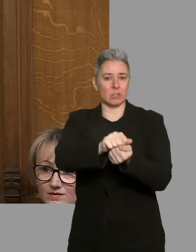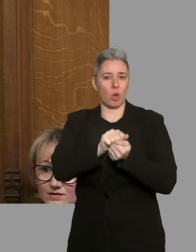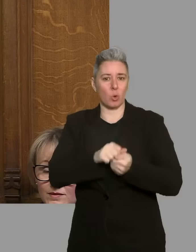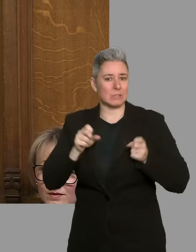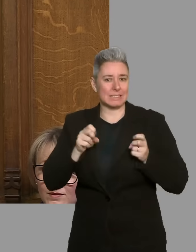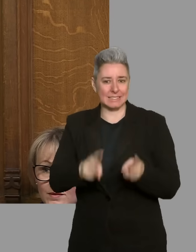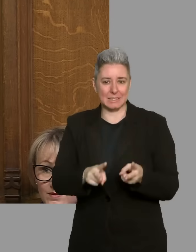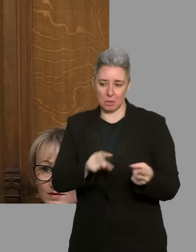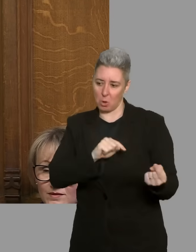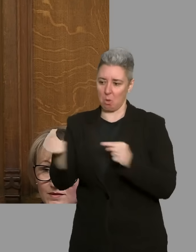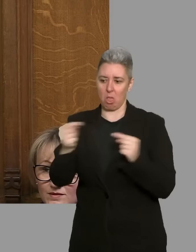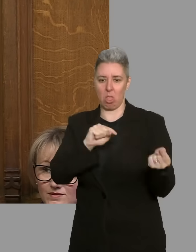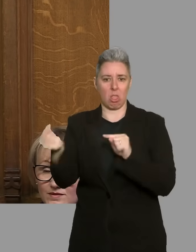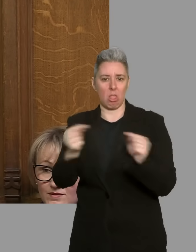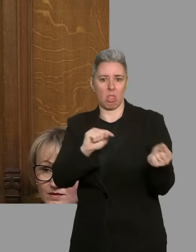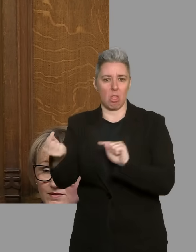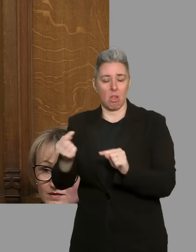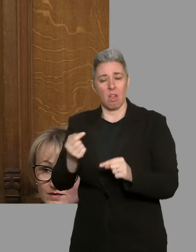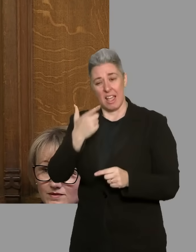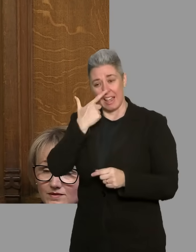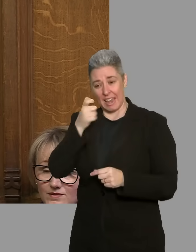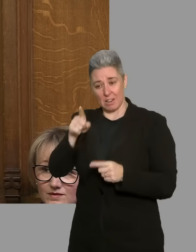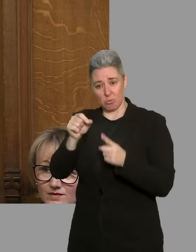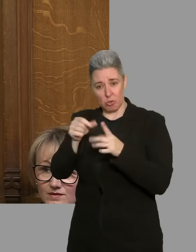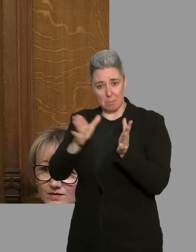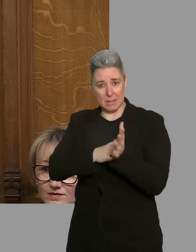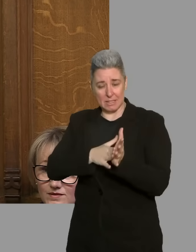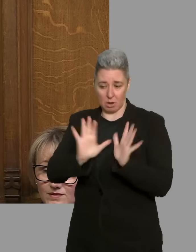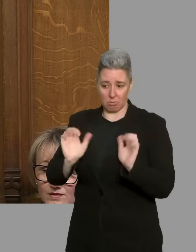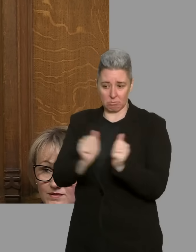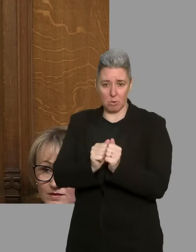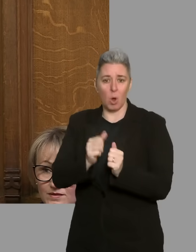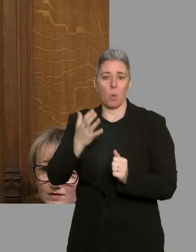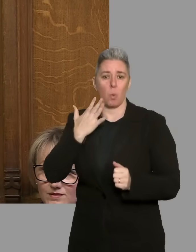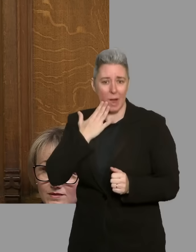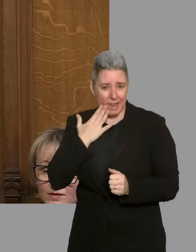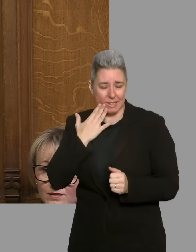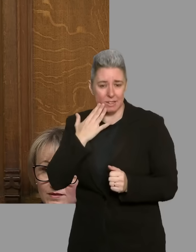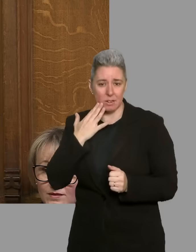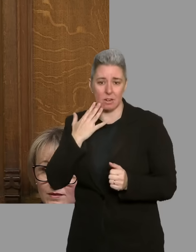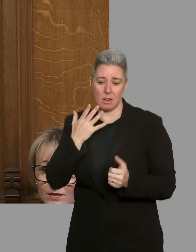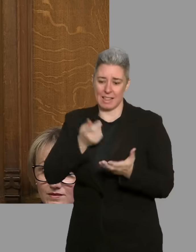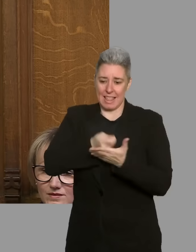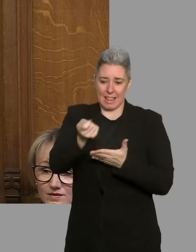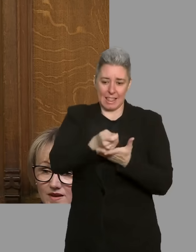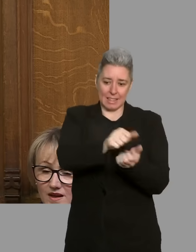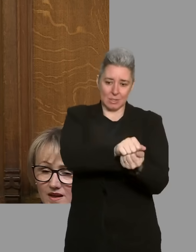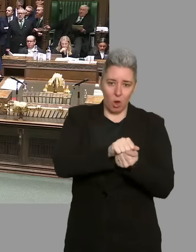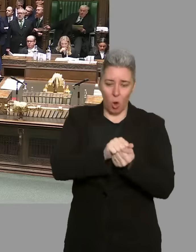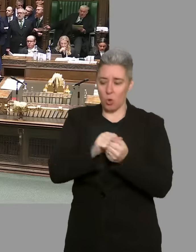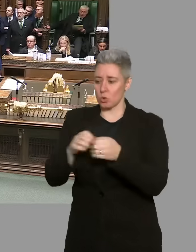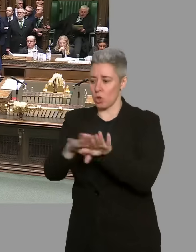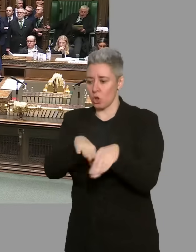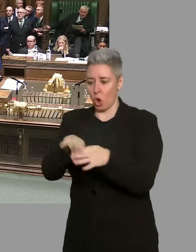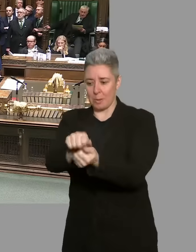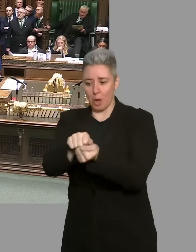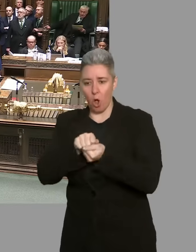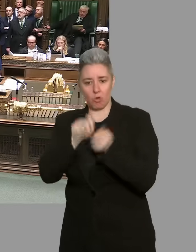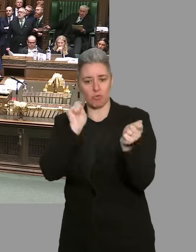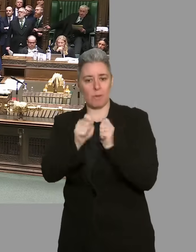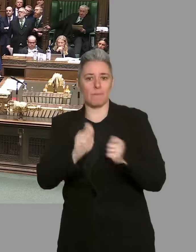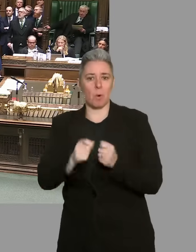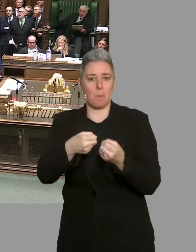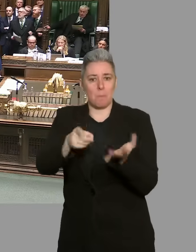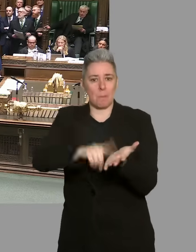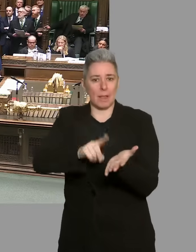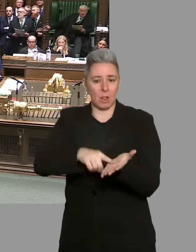when the leasehold and common hold reform bill will be coming to Parliament? Thank you